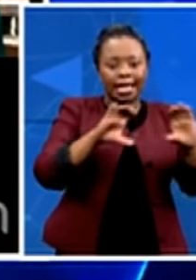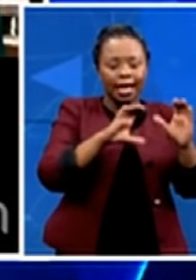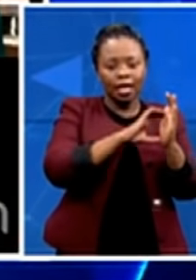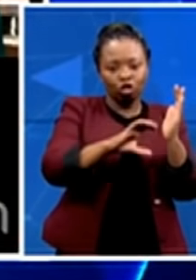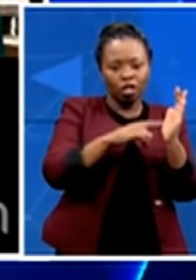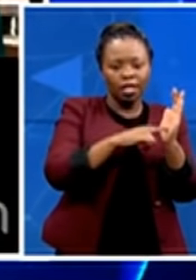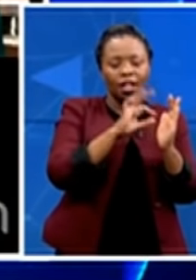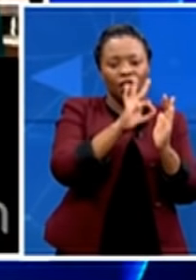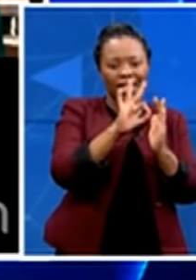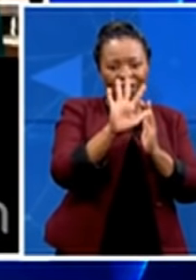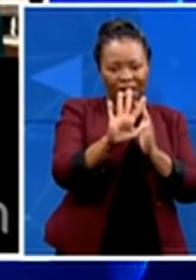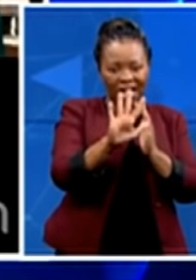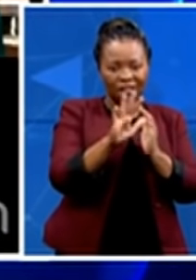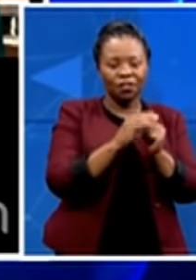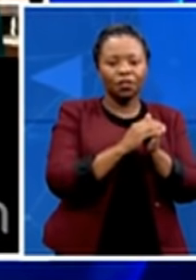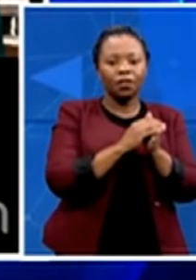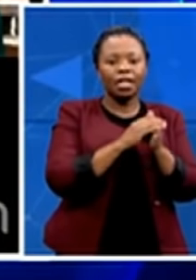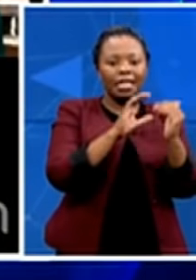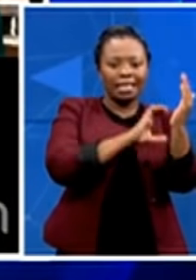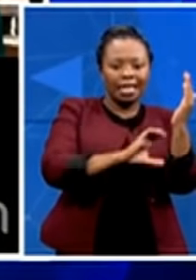Section 36.